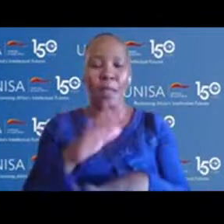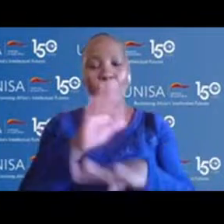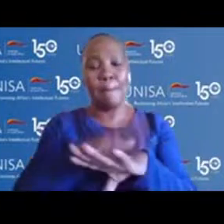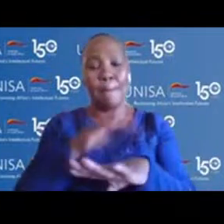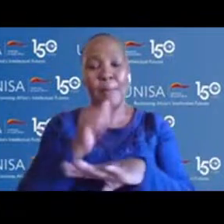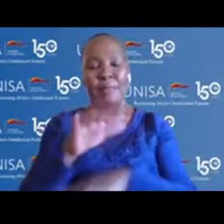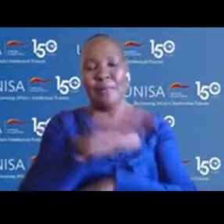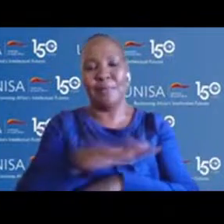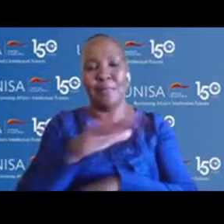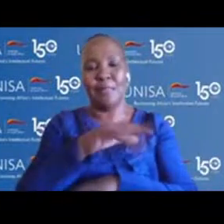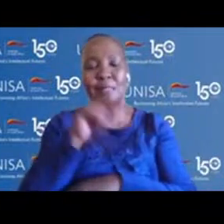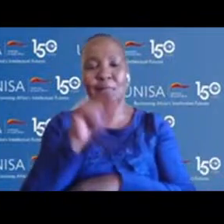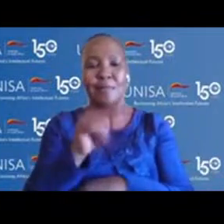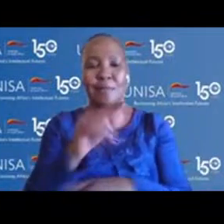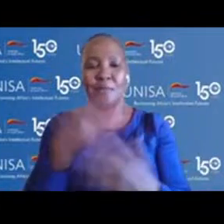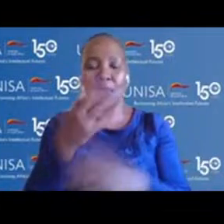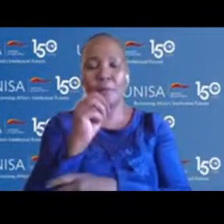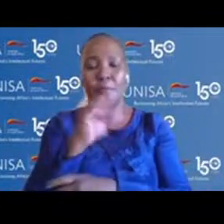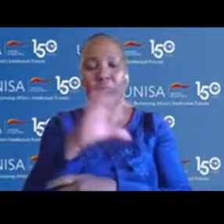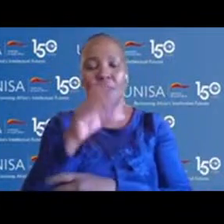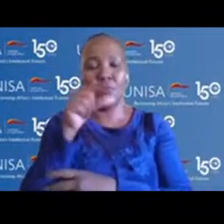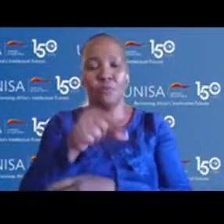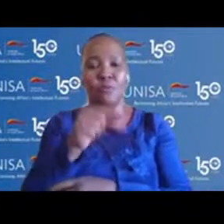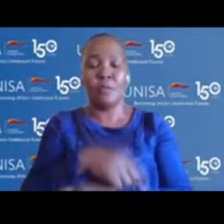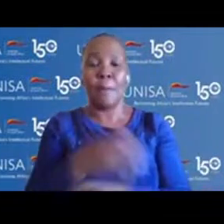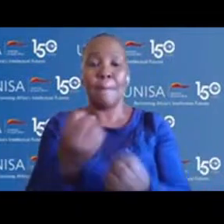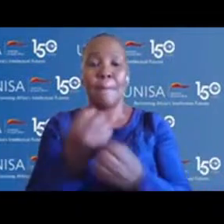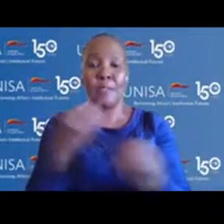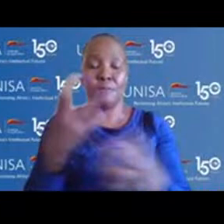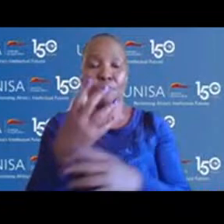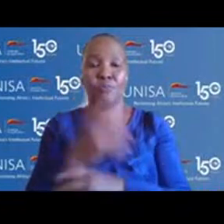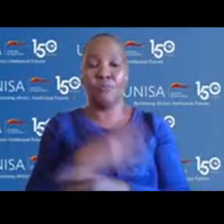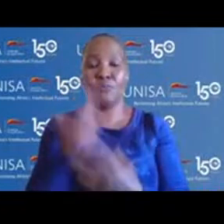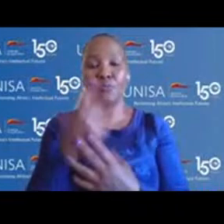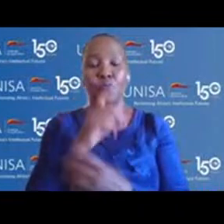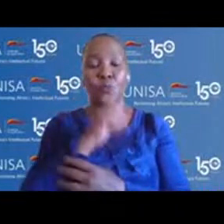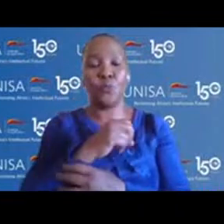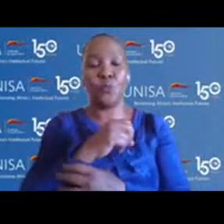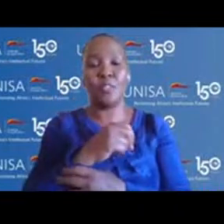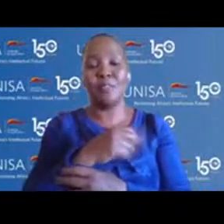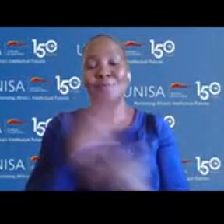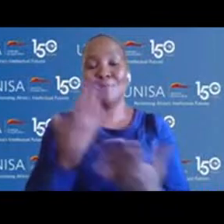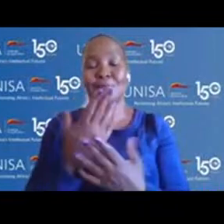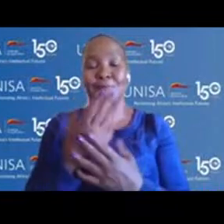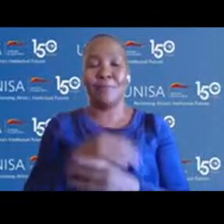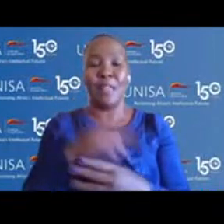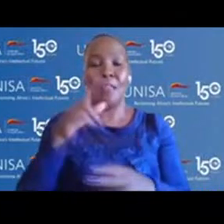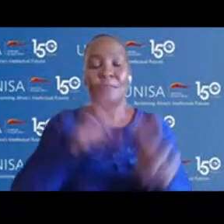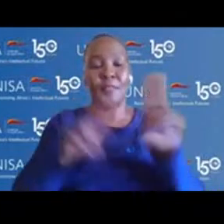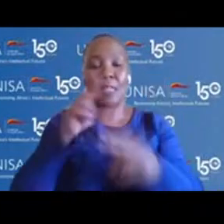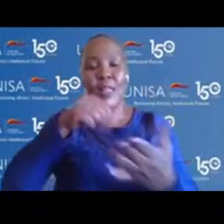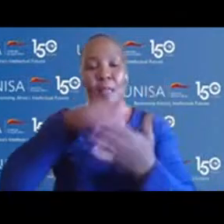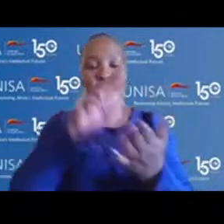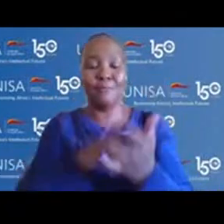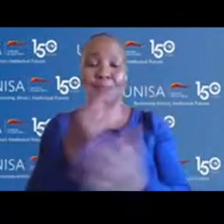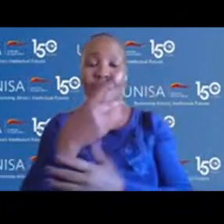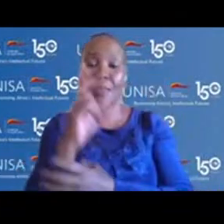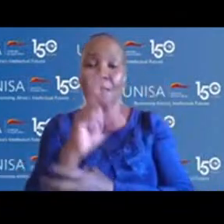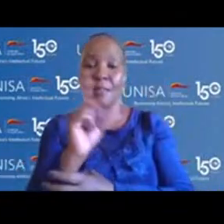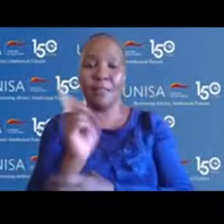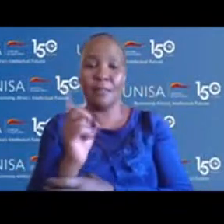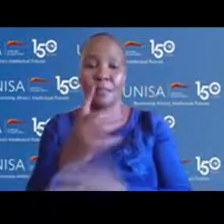your MCQ works. Okay, so your multiple choice using proctoring. Then the second one that we do come across, it